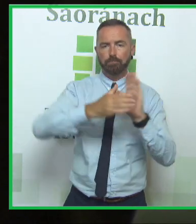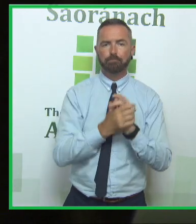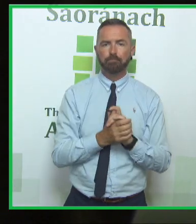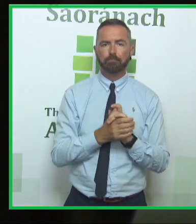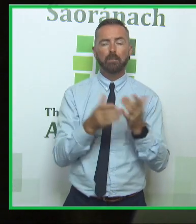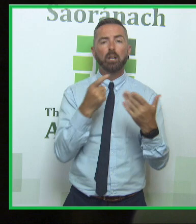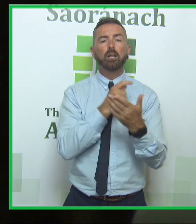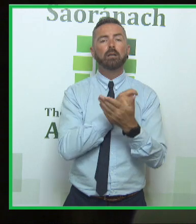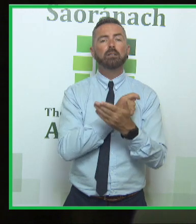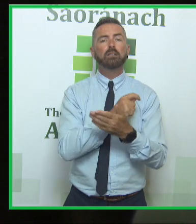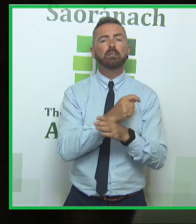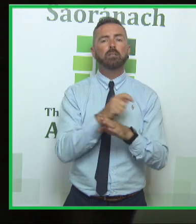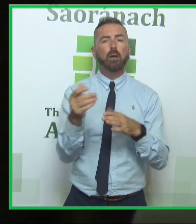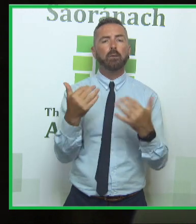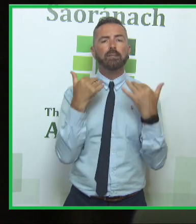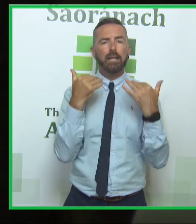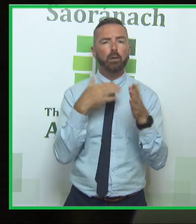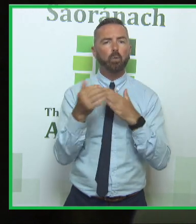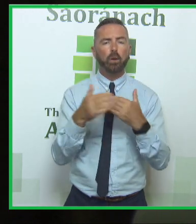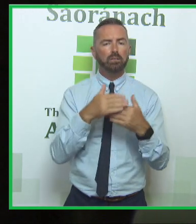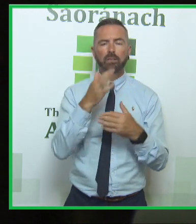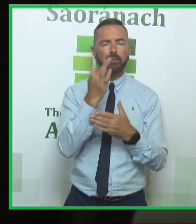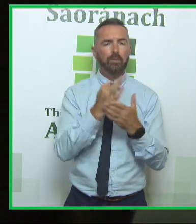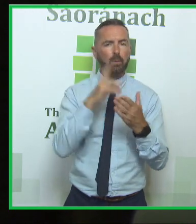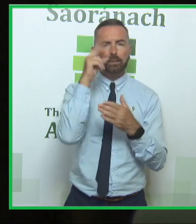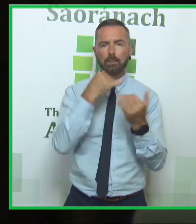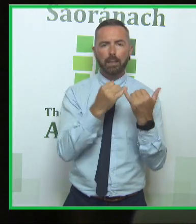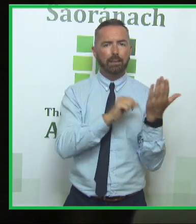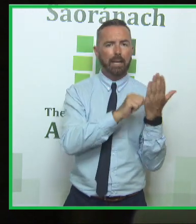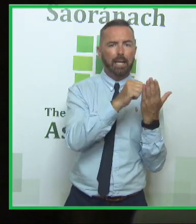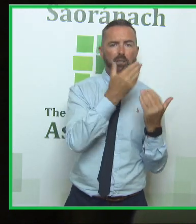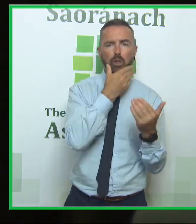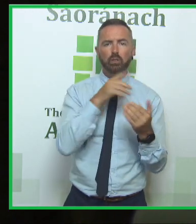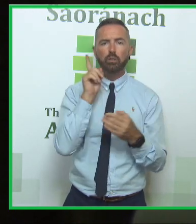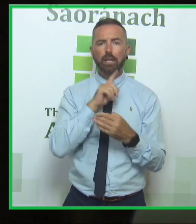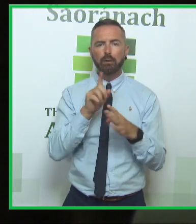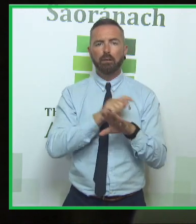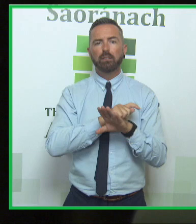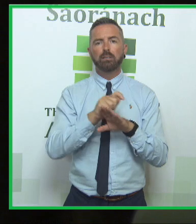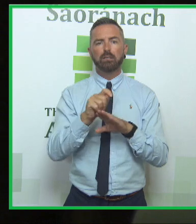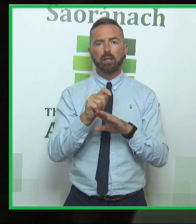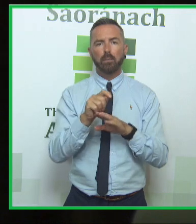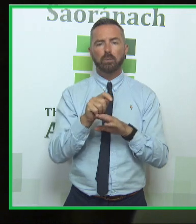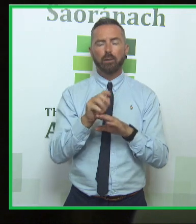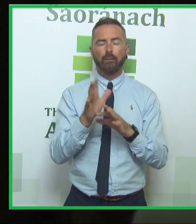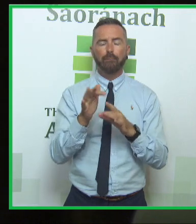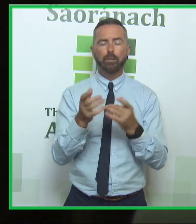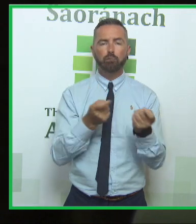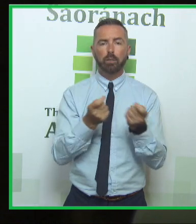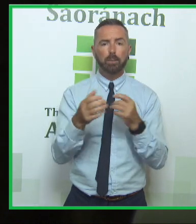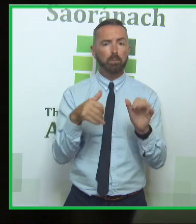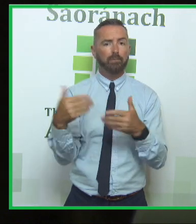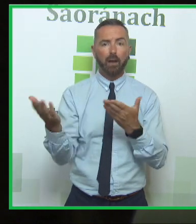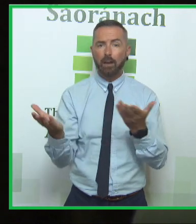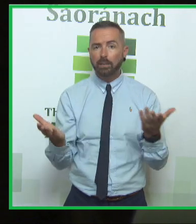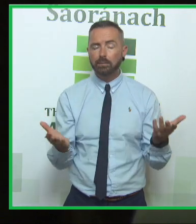data, you'll see some examples here on the slide. It includes age, gender, and the types of treatments that are being provided.